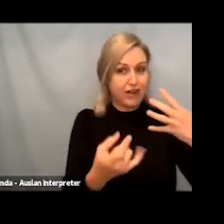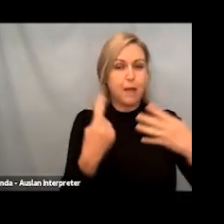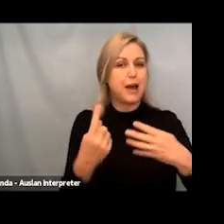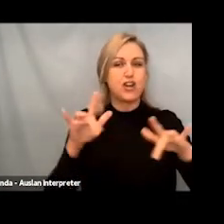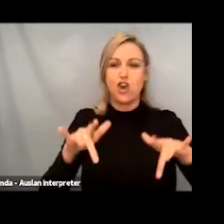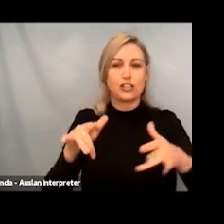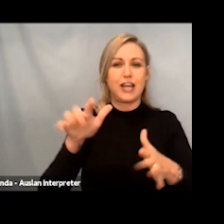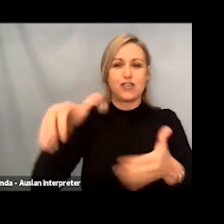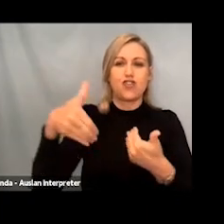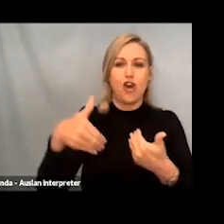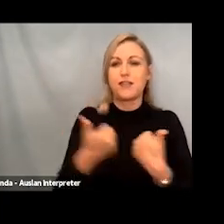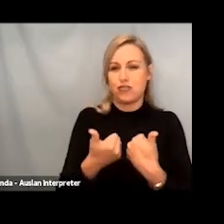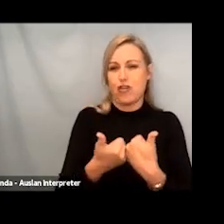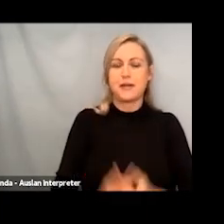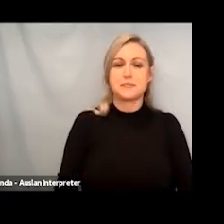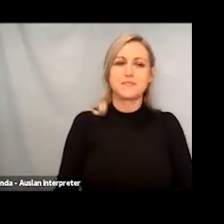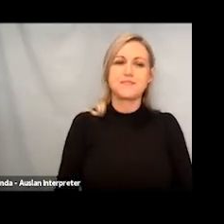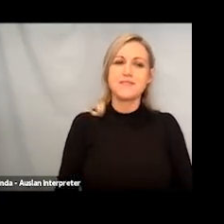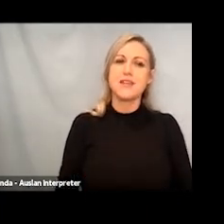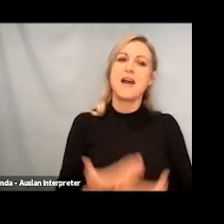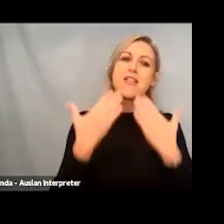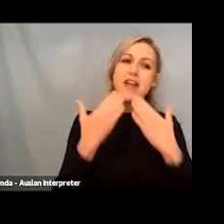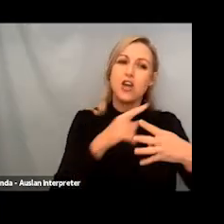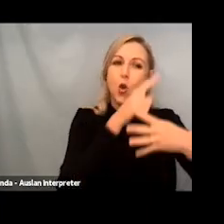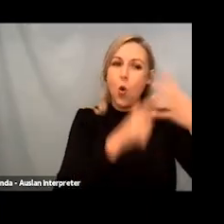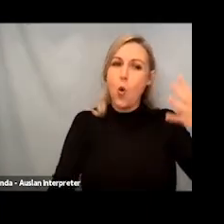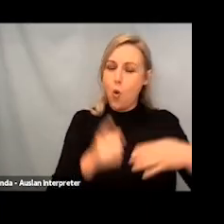Just like to really thank all these investigators,